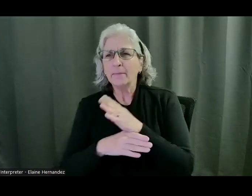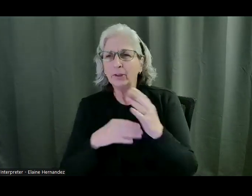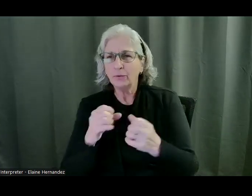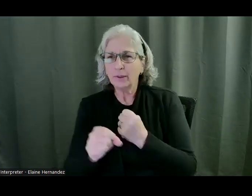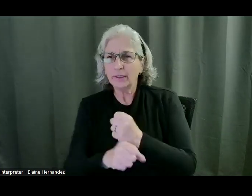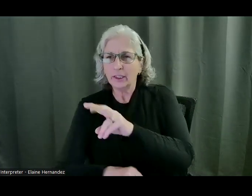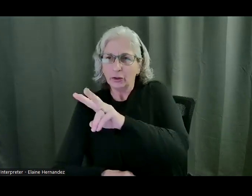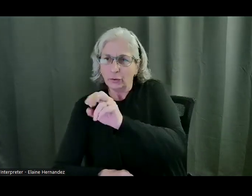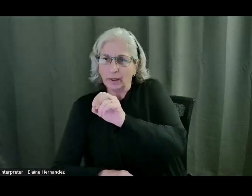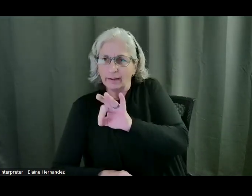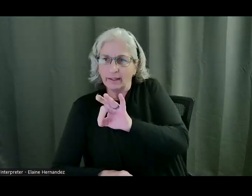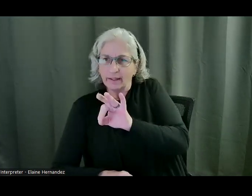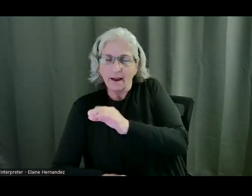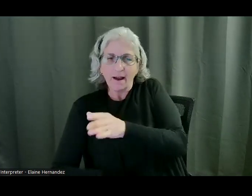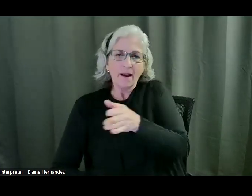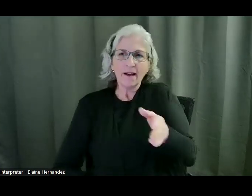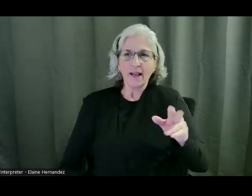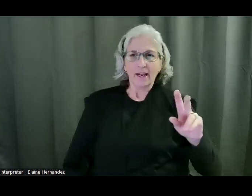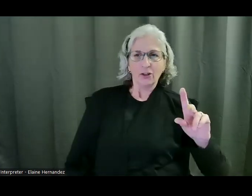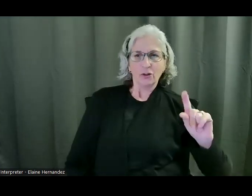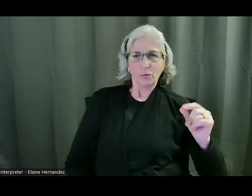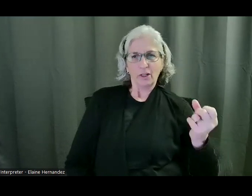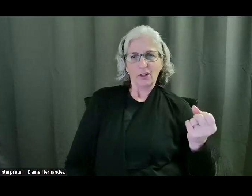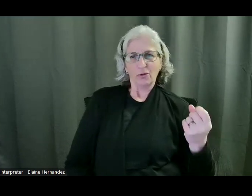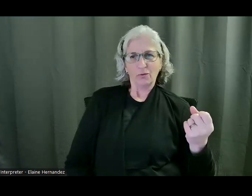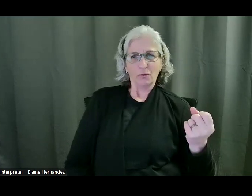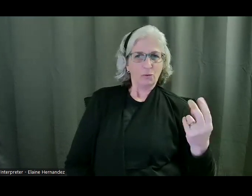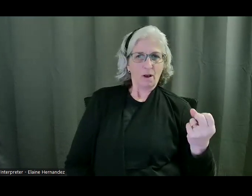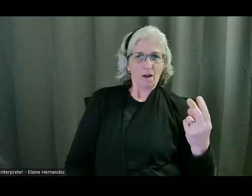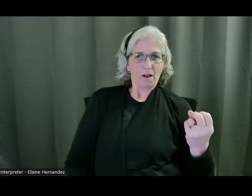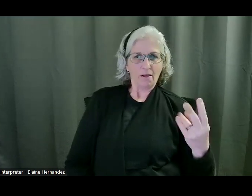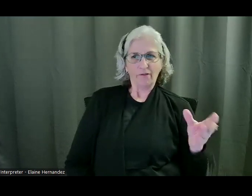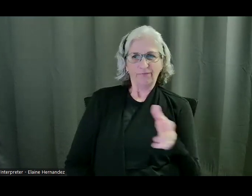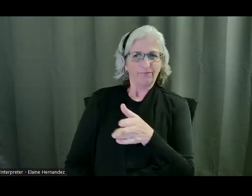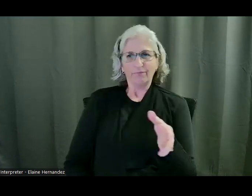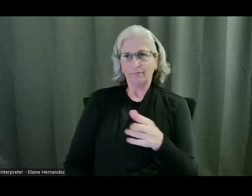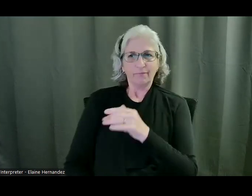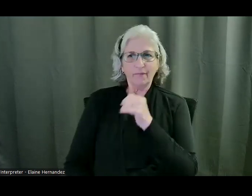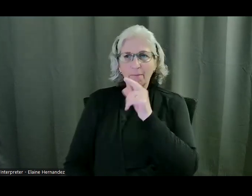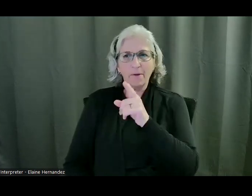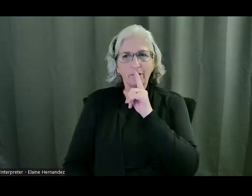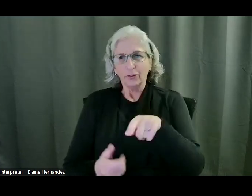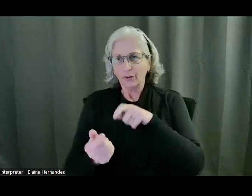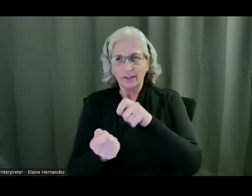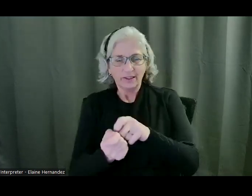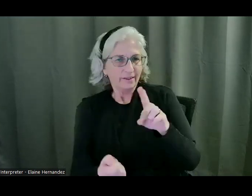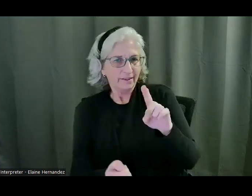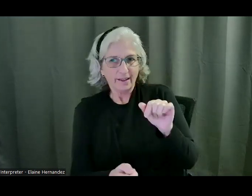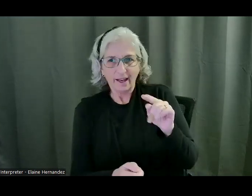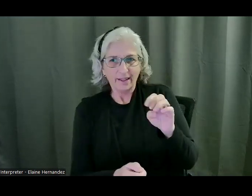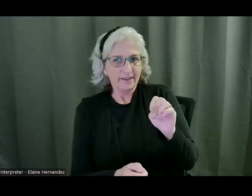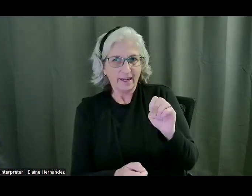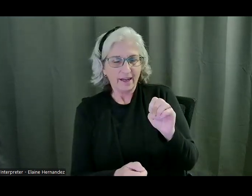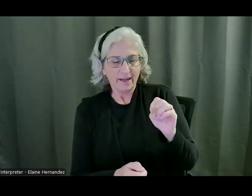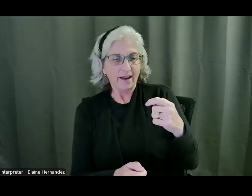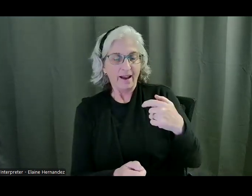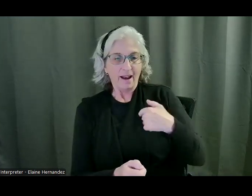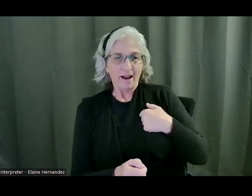and 2012. Not sure exactly the date. As I was in a role